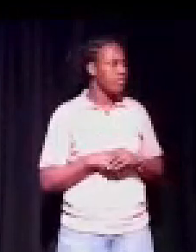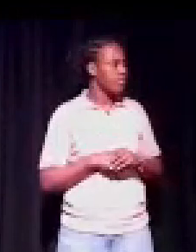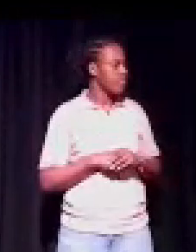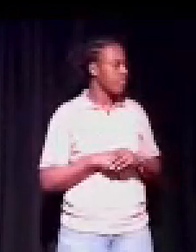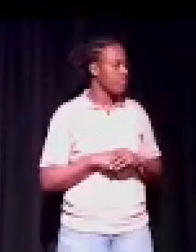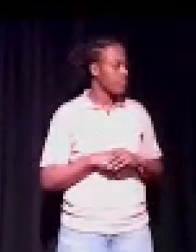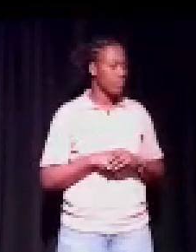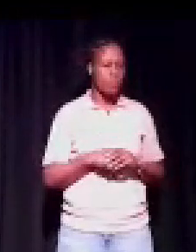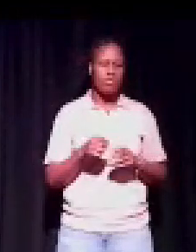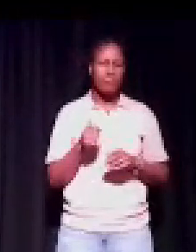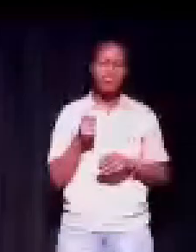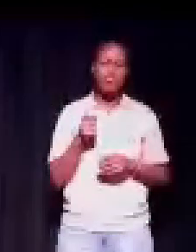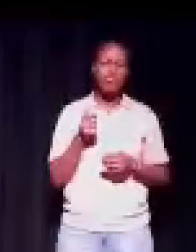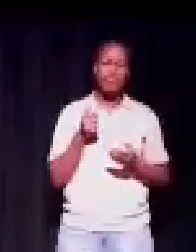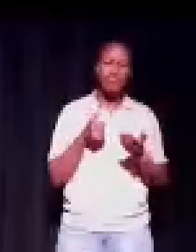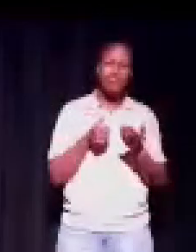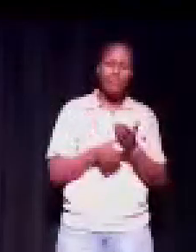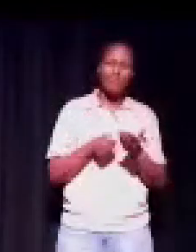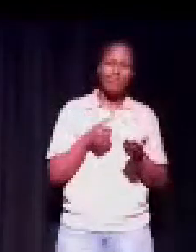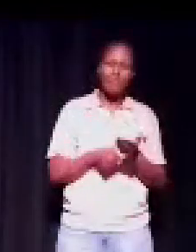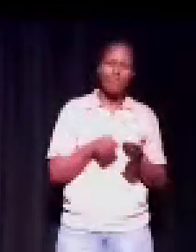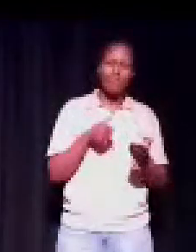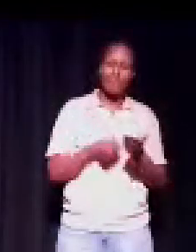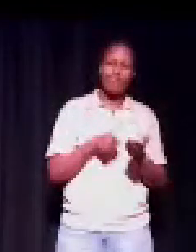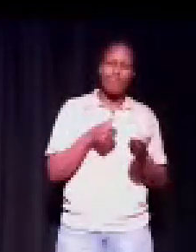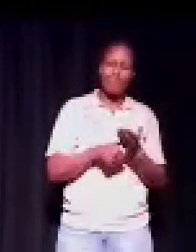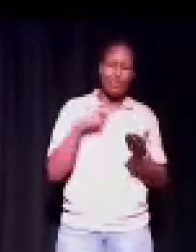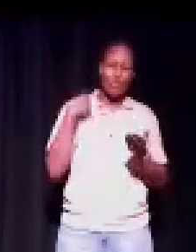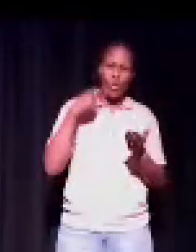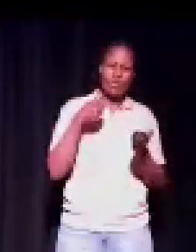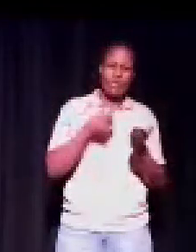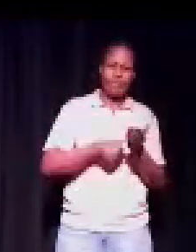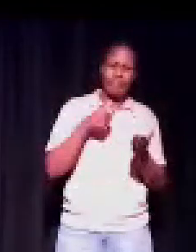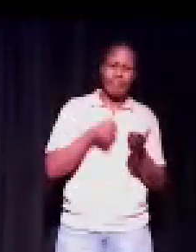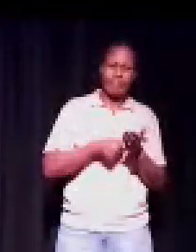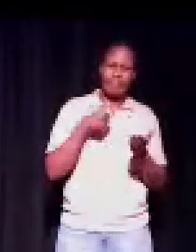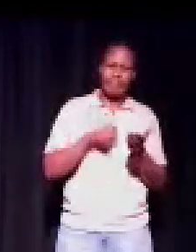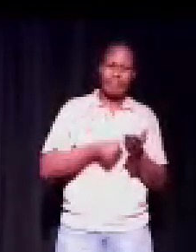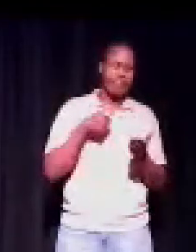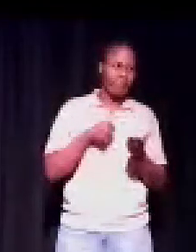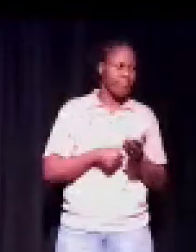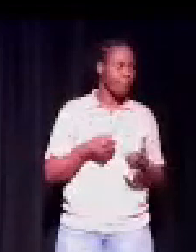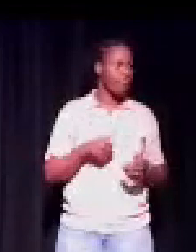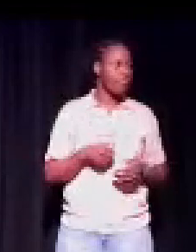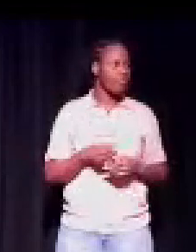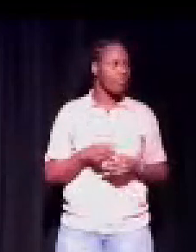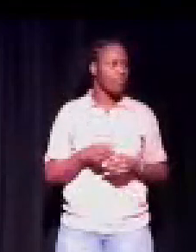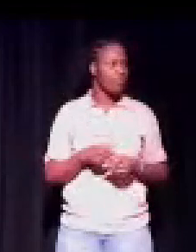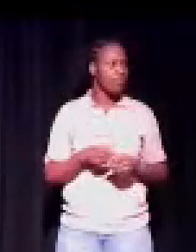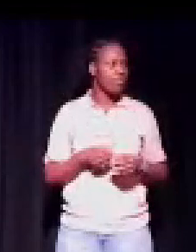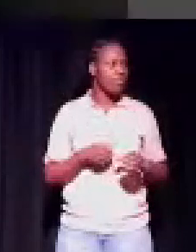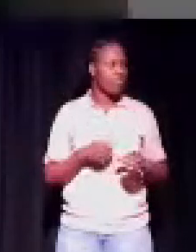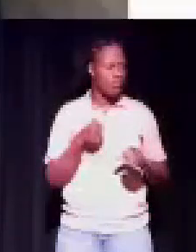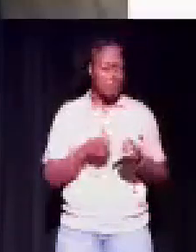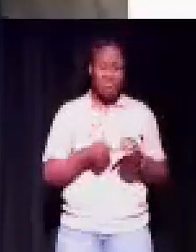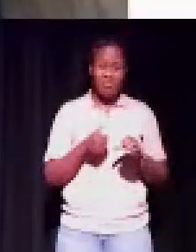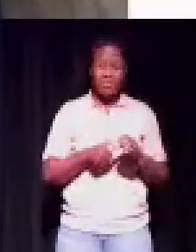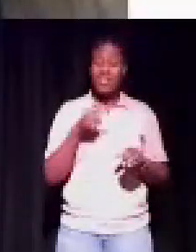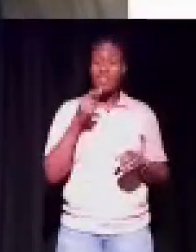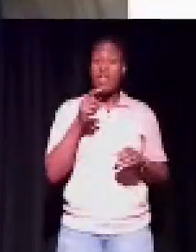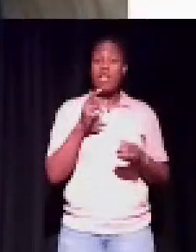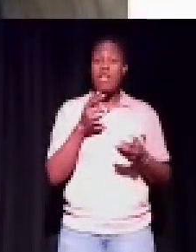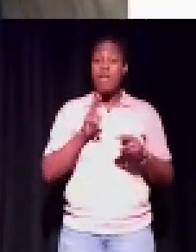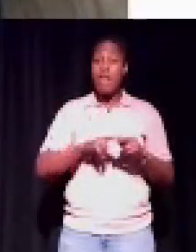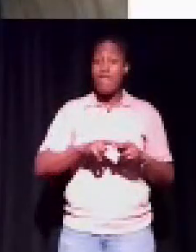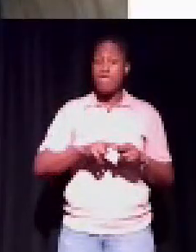this clicking noise is me pressing it. But yes, these switches can run to £100 for a really good